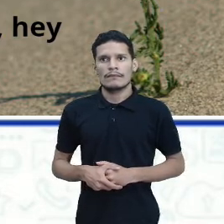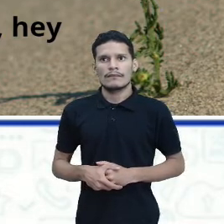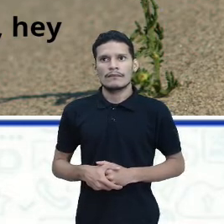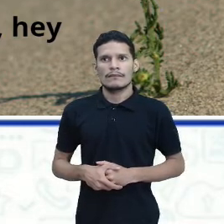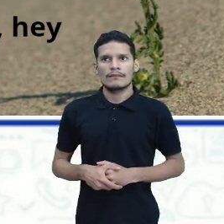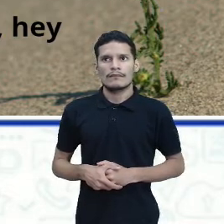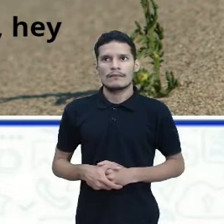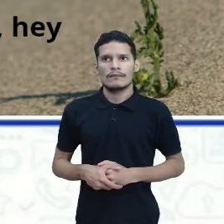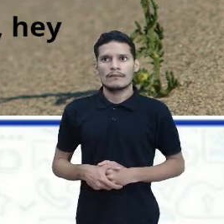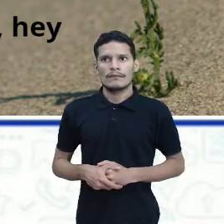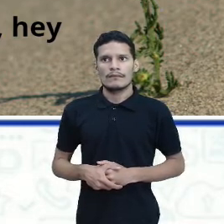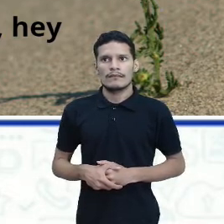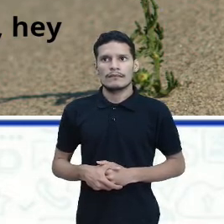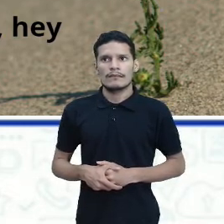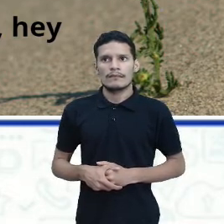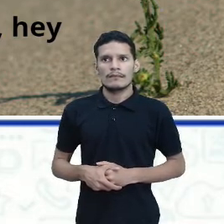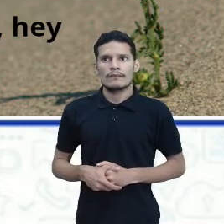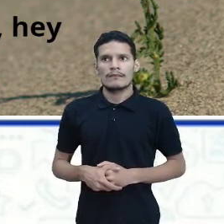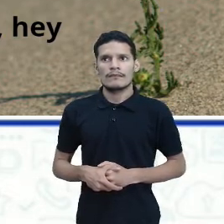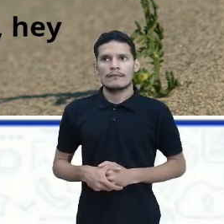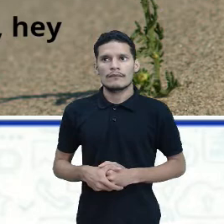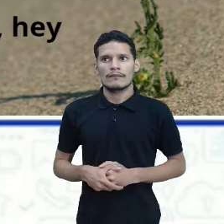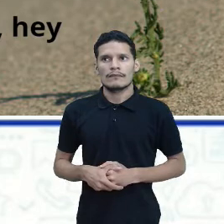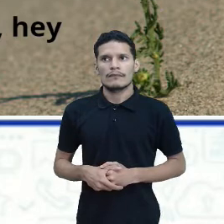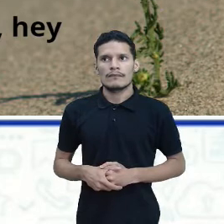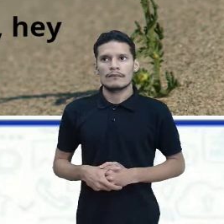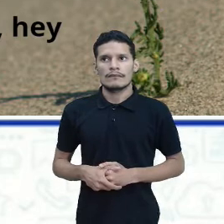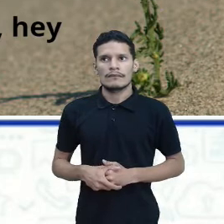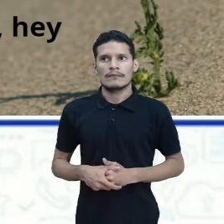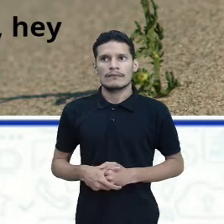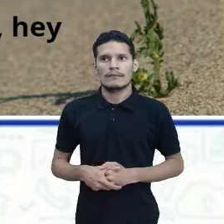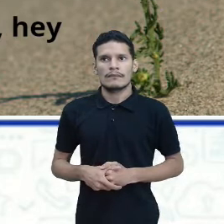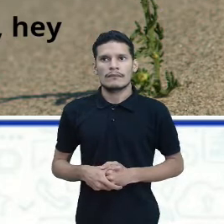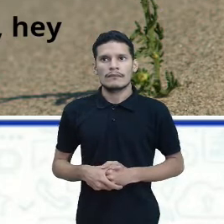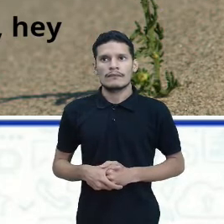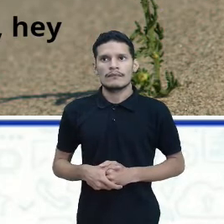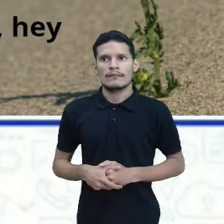I'd crumble? Do you think I'd lay down and